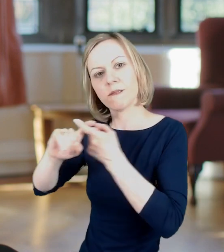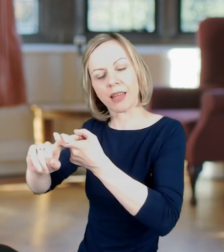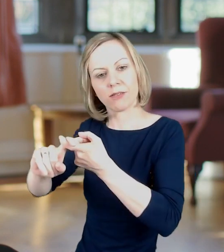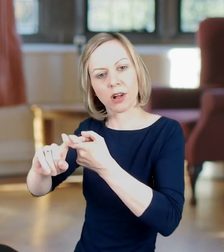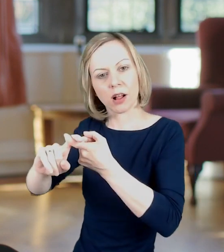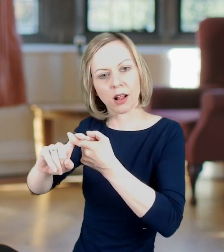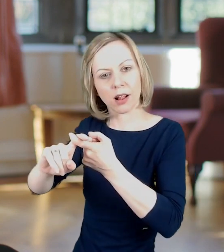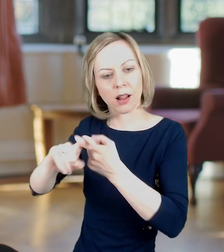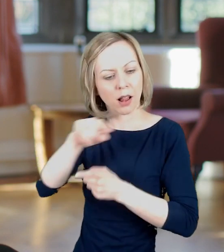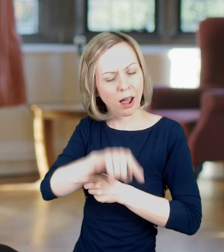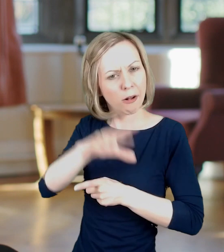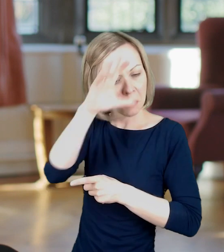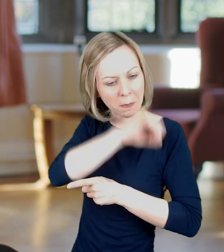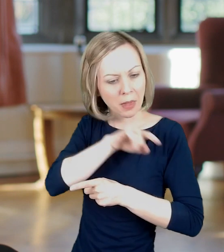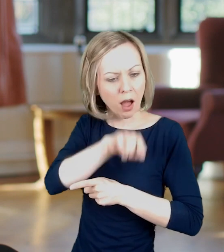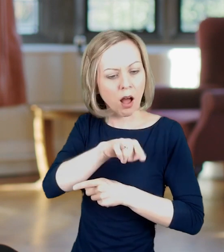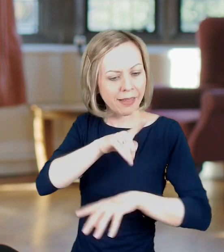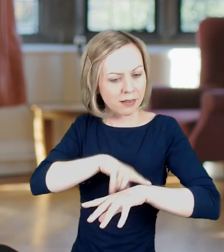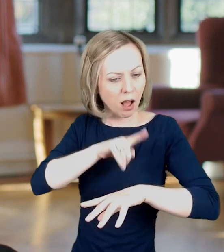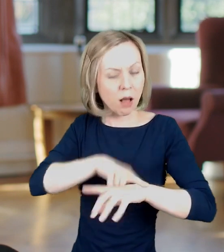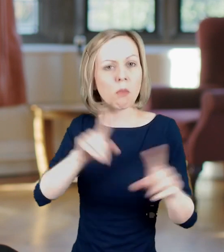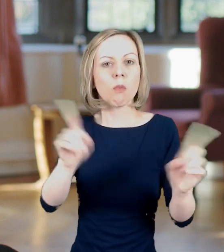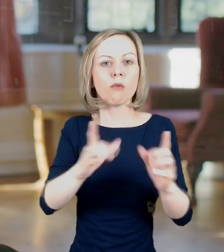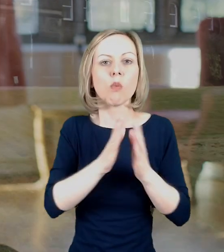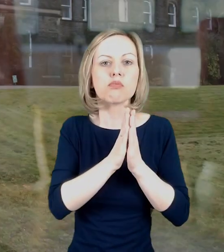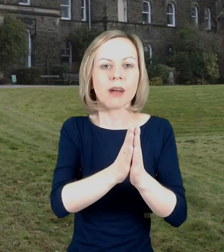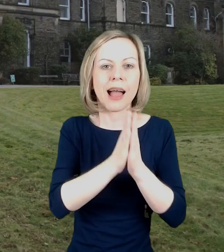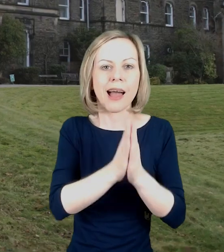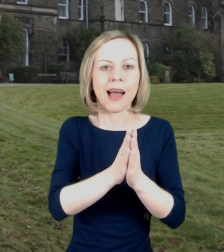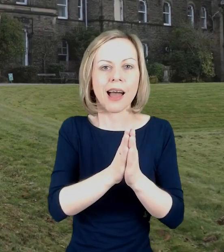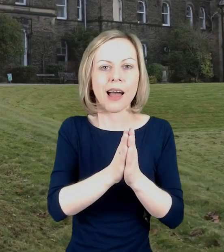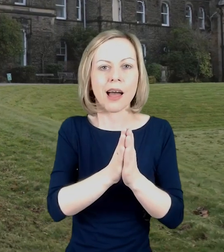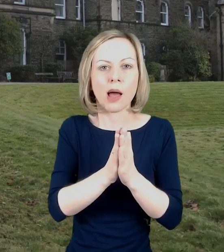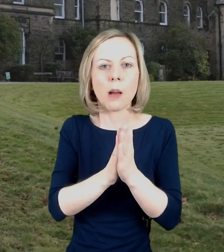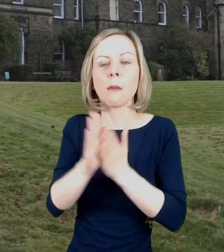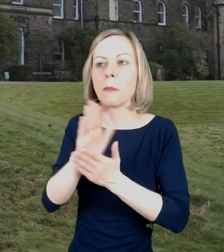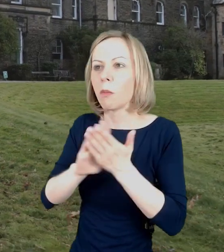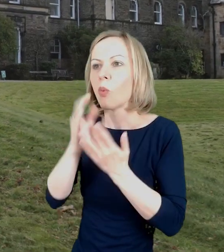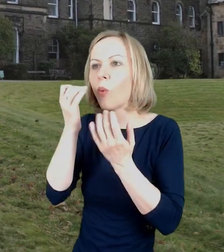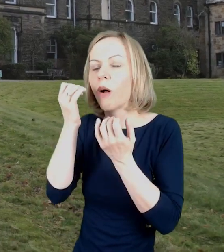that practice, that the real deep fruits of a life of prayer come.